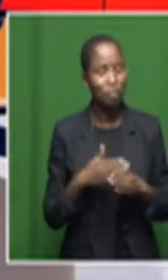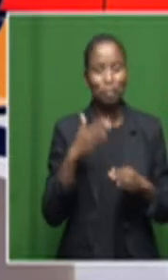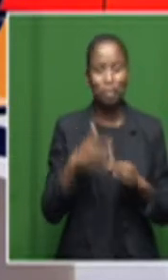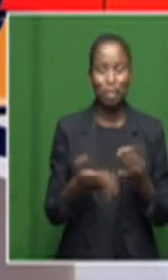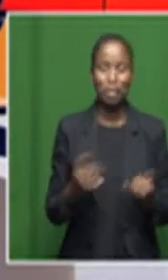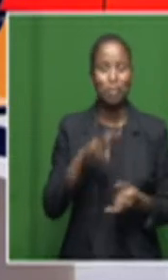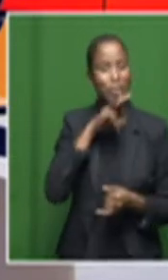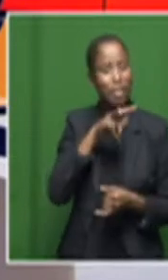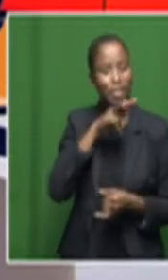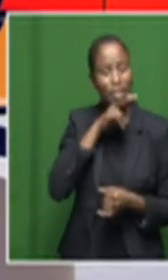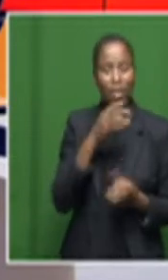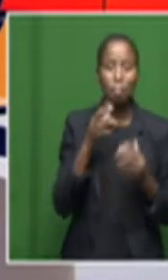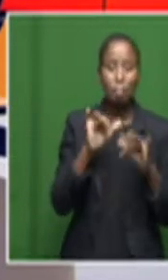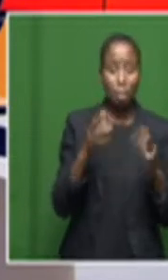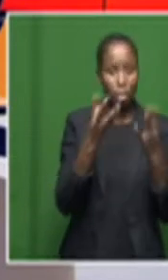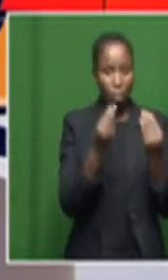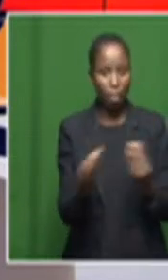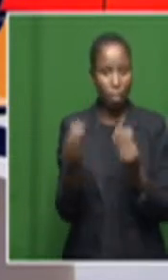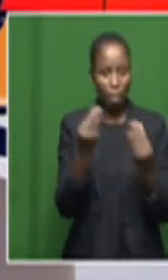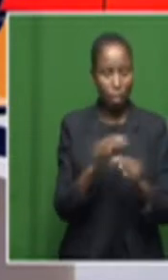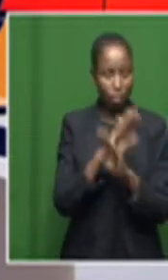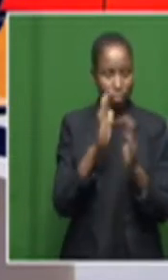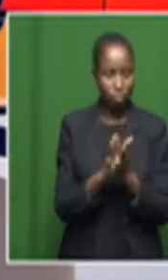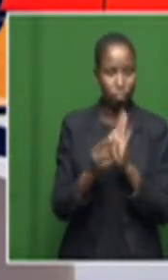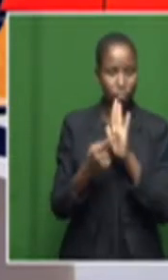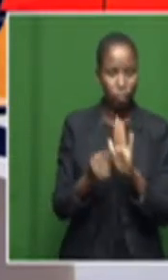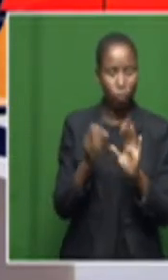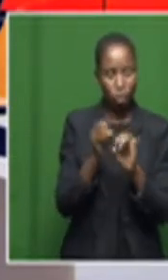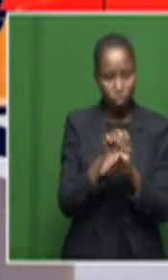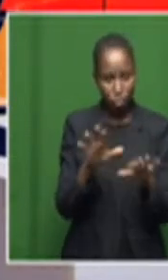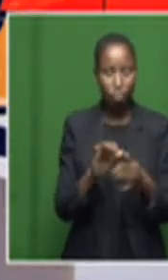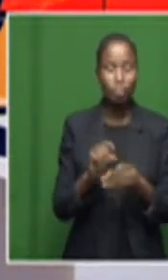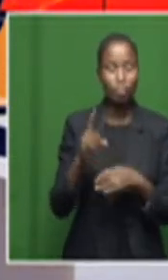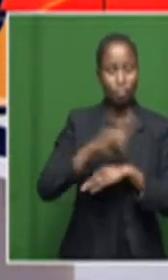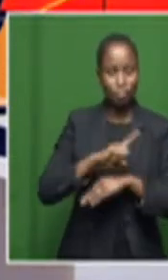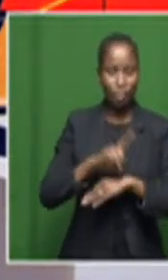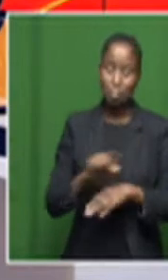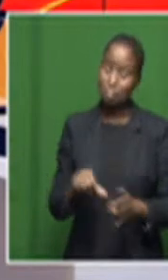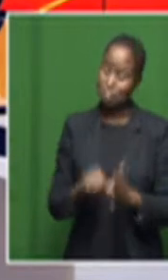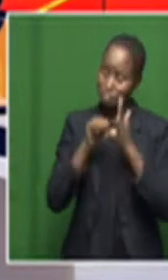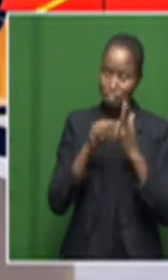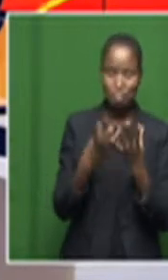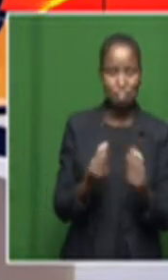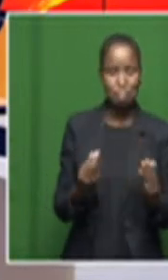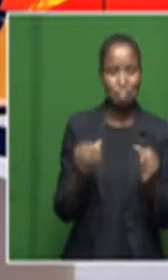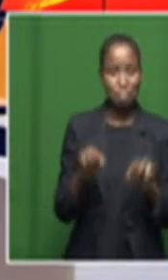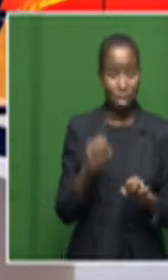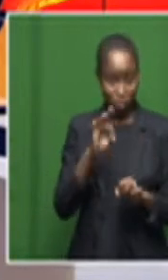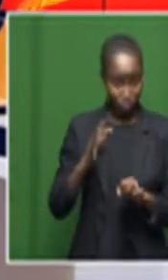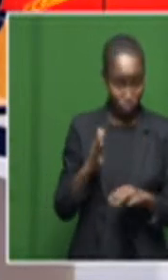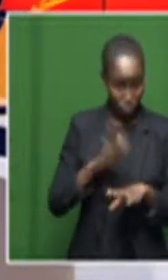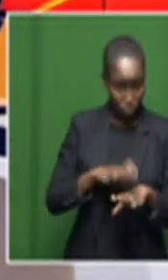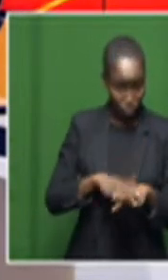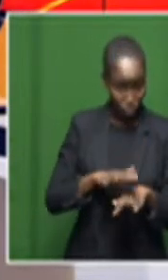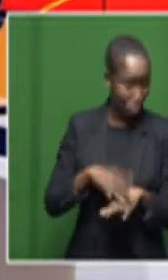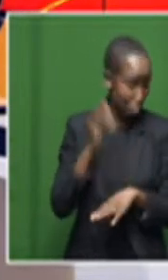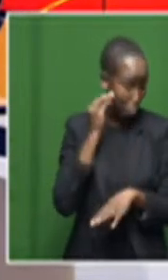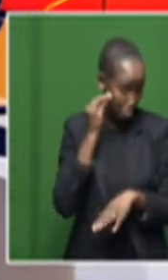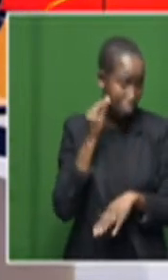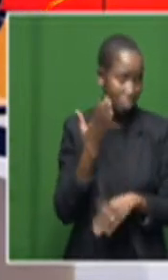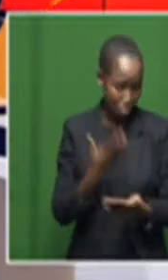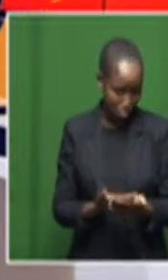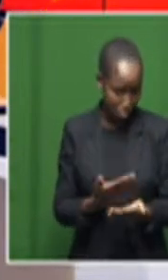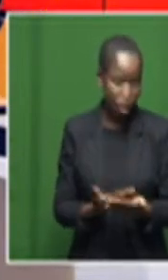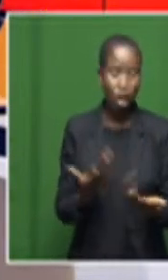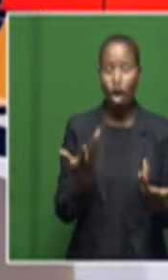this Friday, and numbers there that will be distributed throughout the day, important numbers for if you need to find out any information